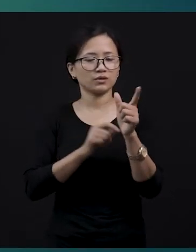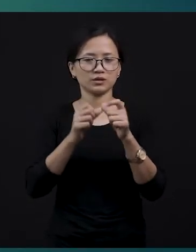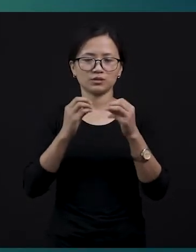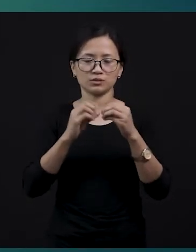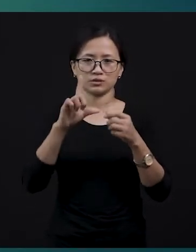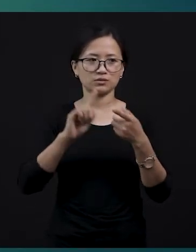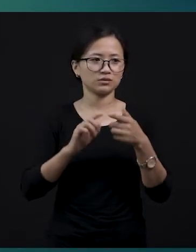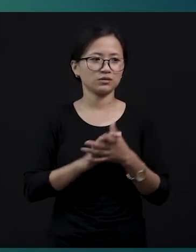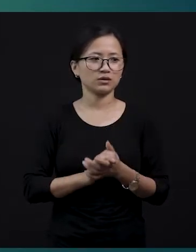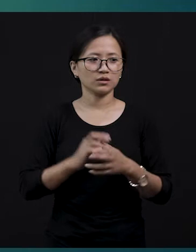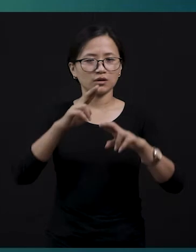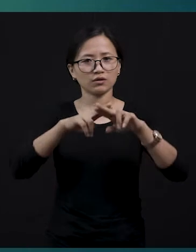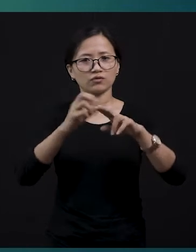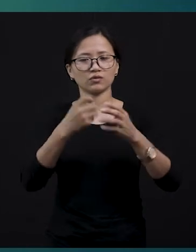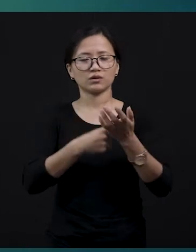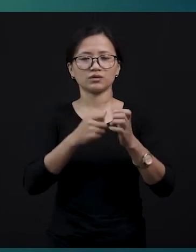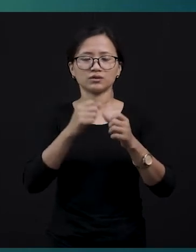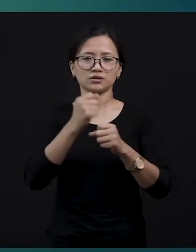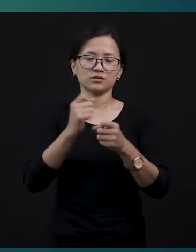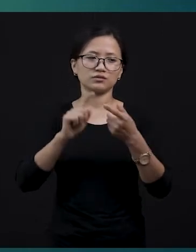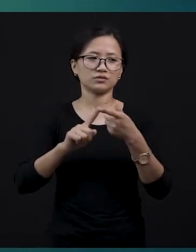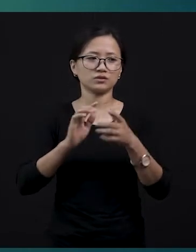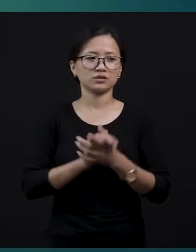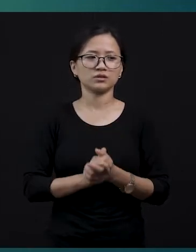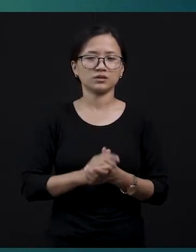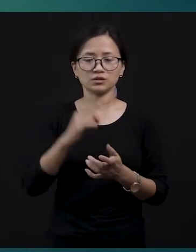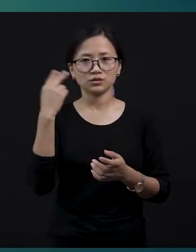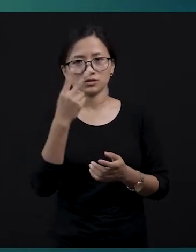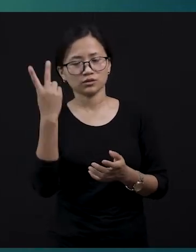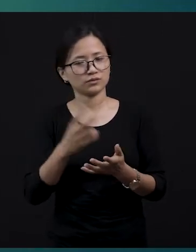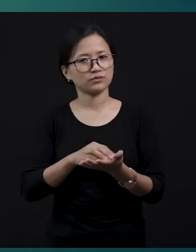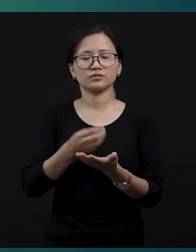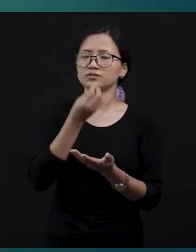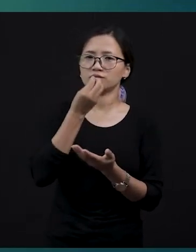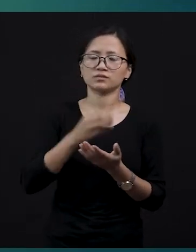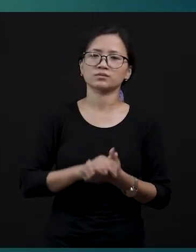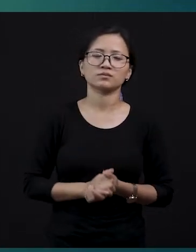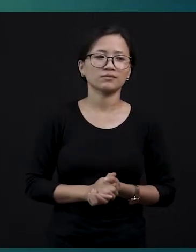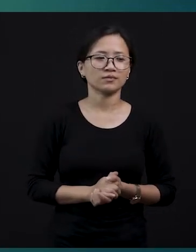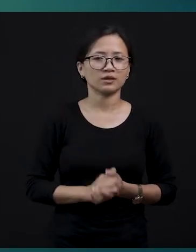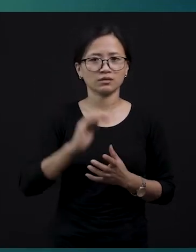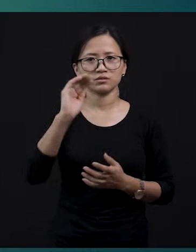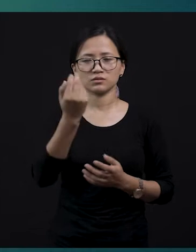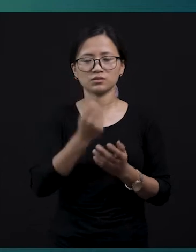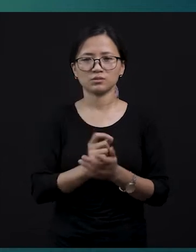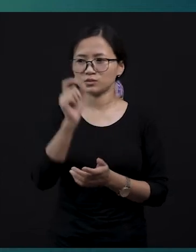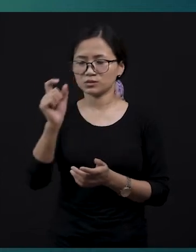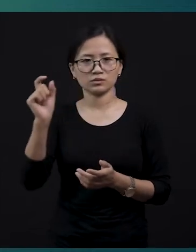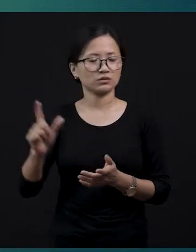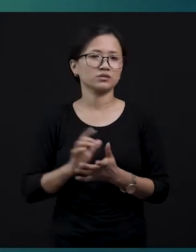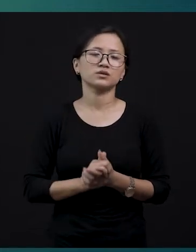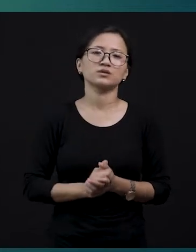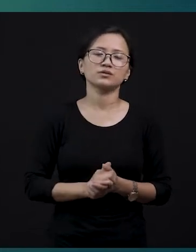enjoyable. Forage, search for food. Forage, search for food. So these are some words that you are going to